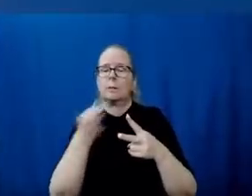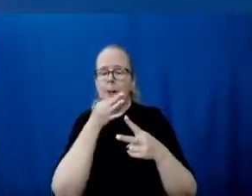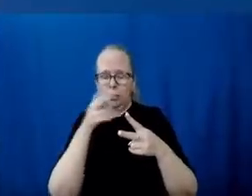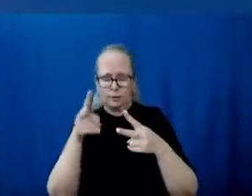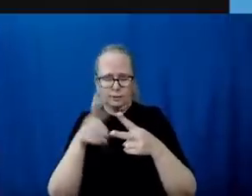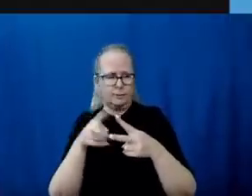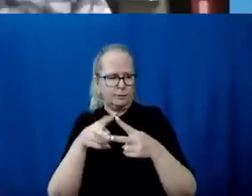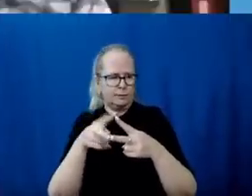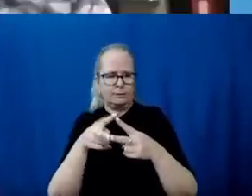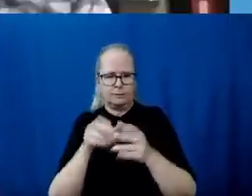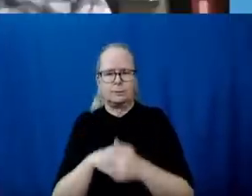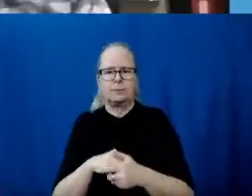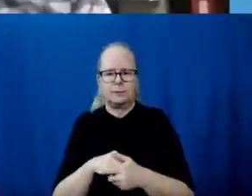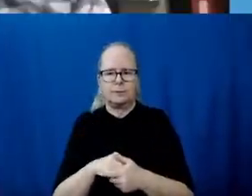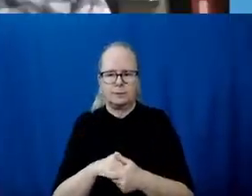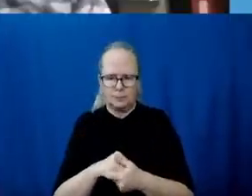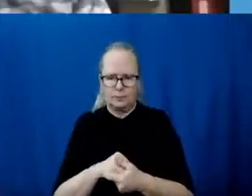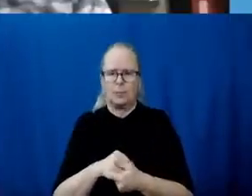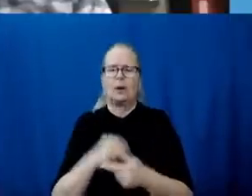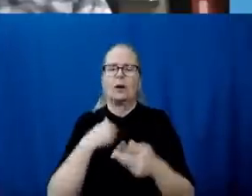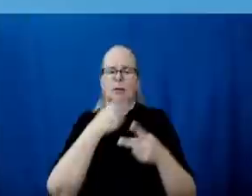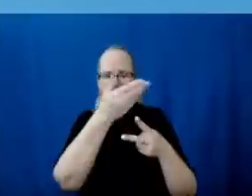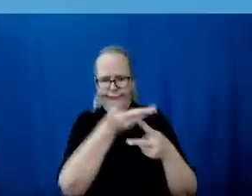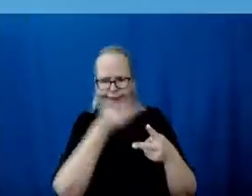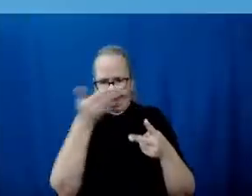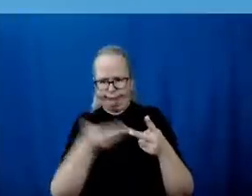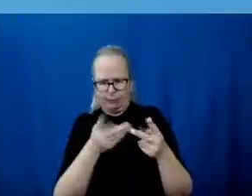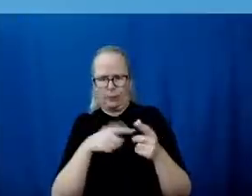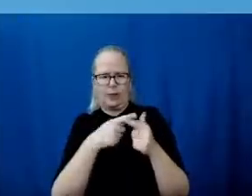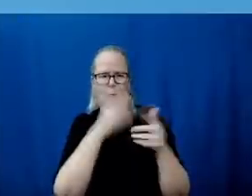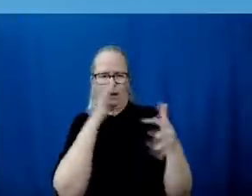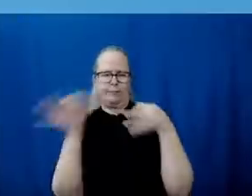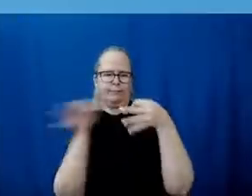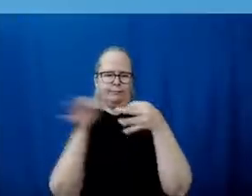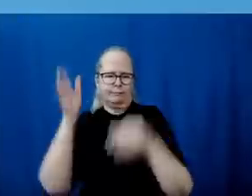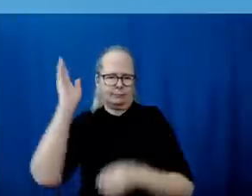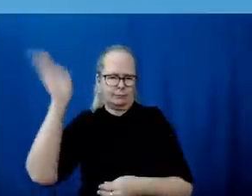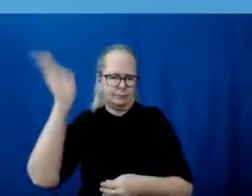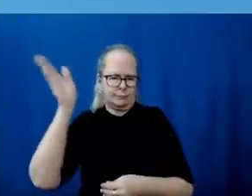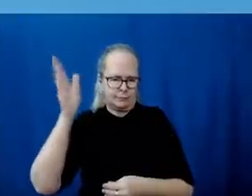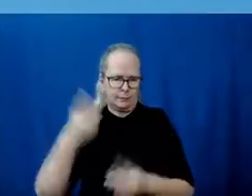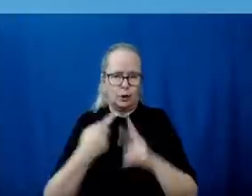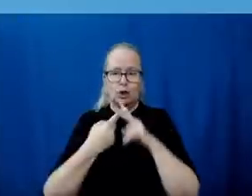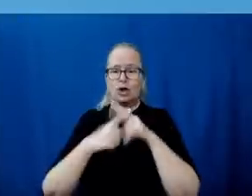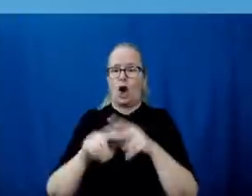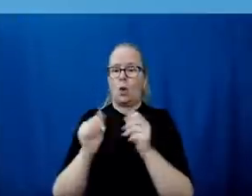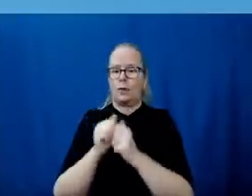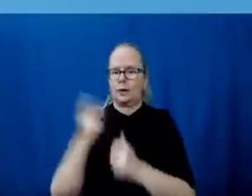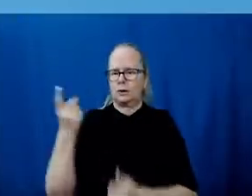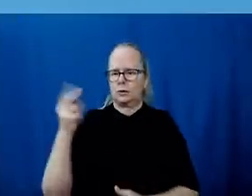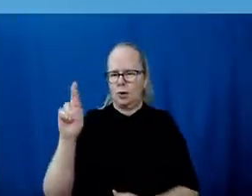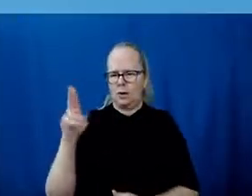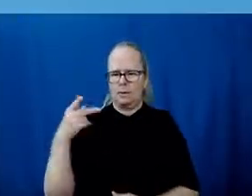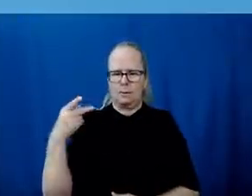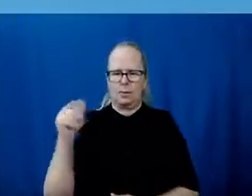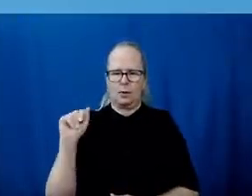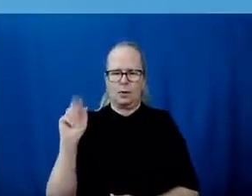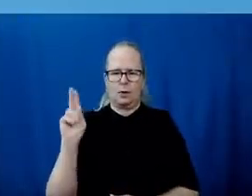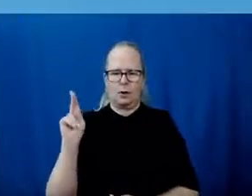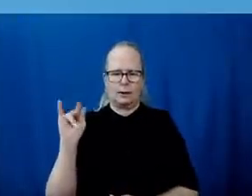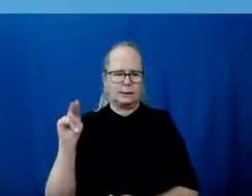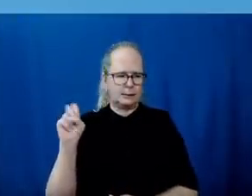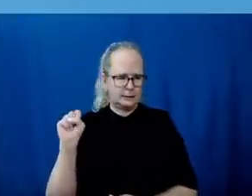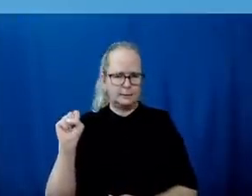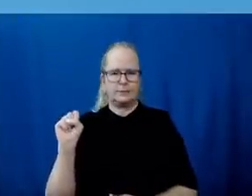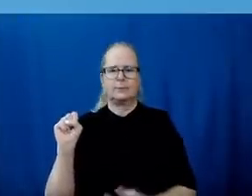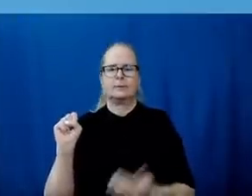the conversation right now. That way we can meet them, and then we'll move into a presentation. Maybe starting with you,